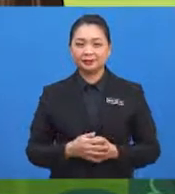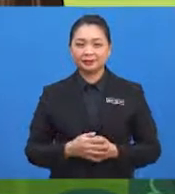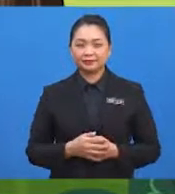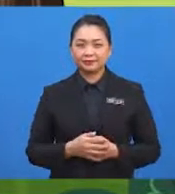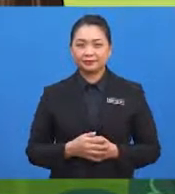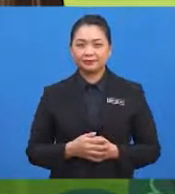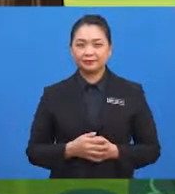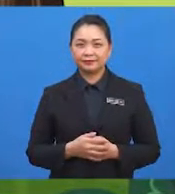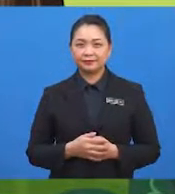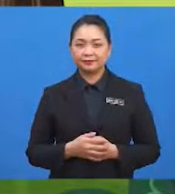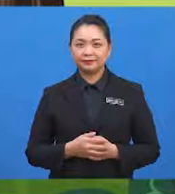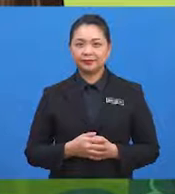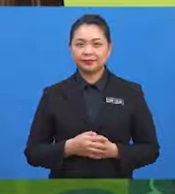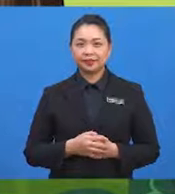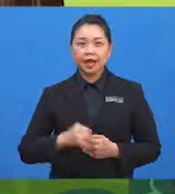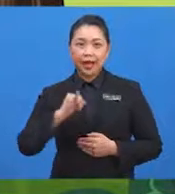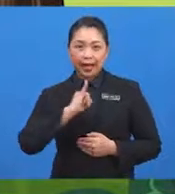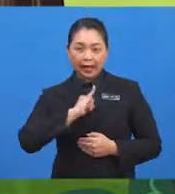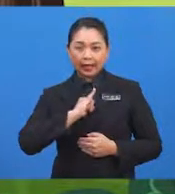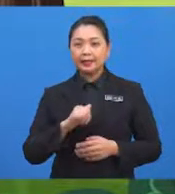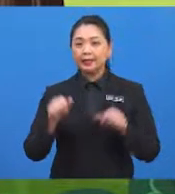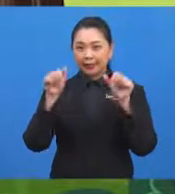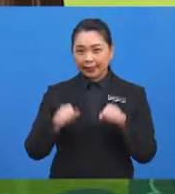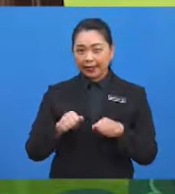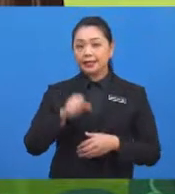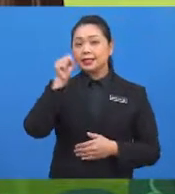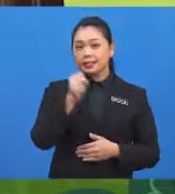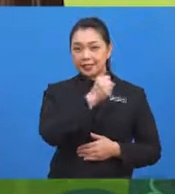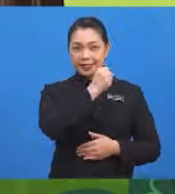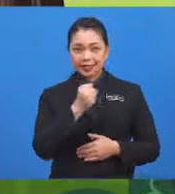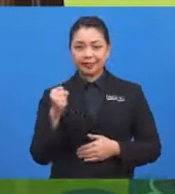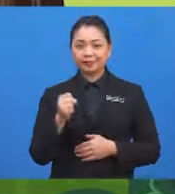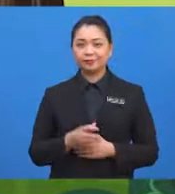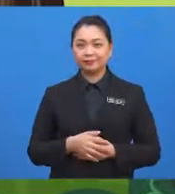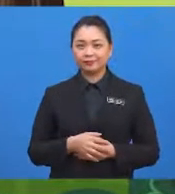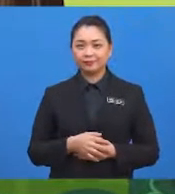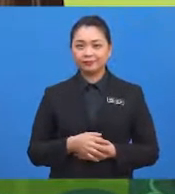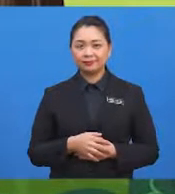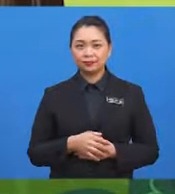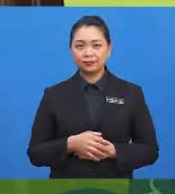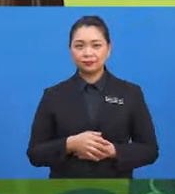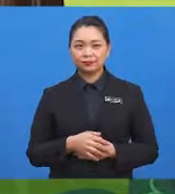Another one. I can sing. Which animal is that?